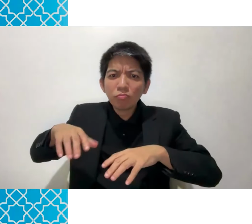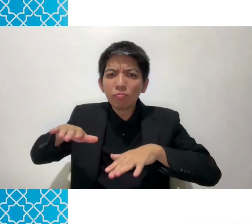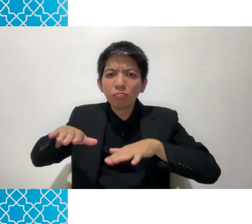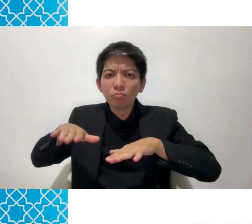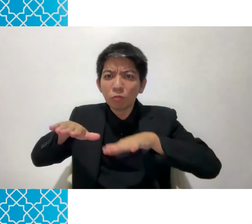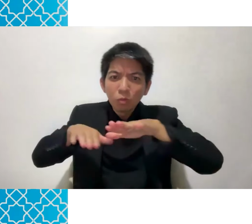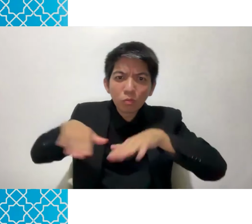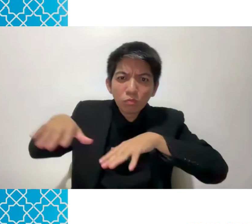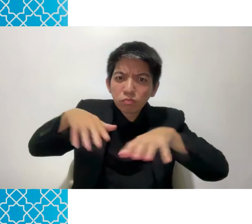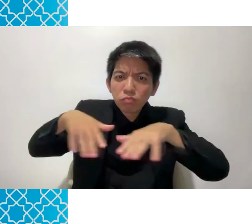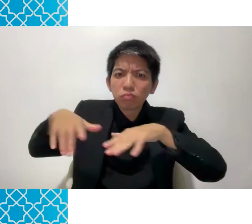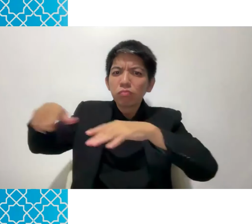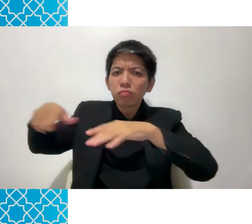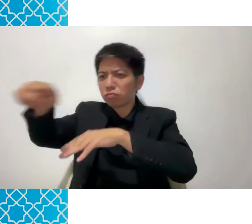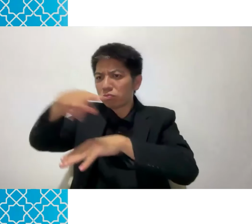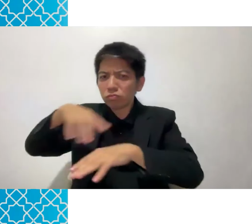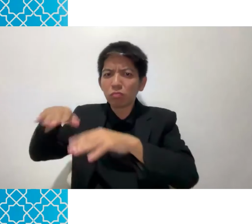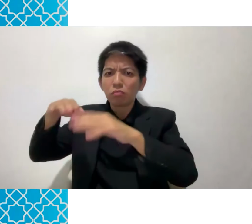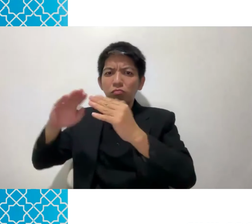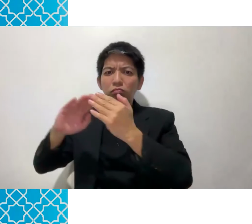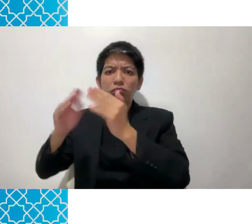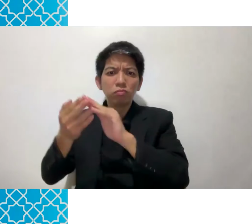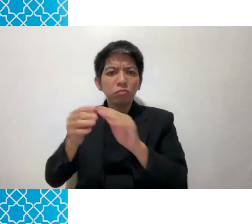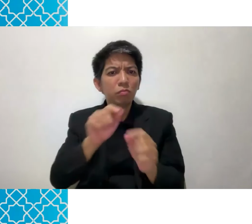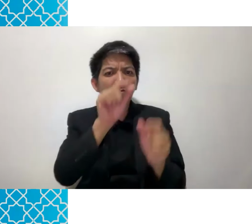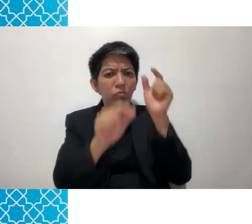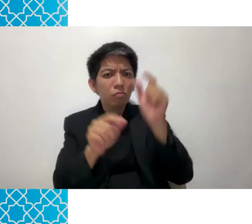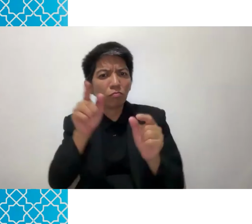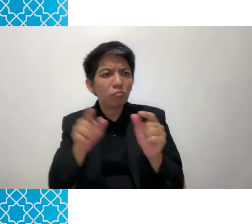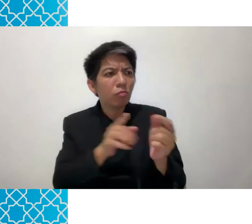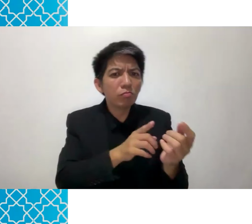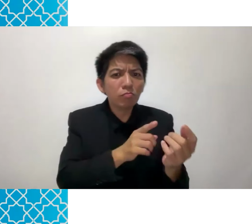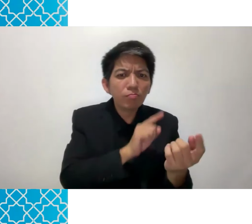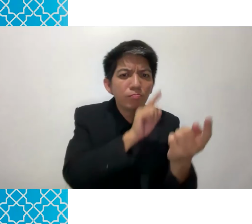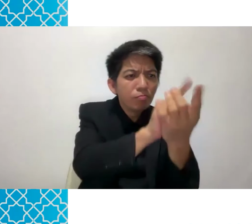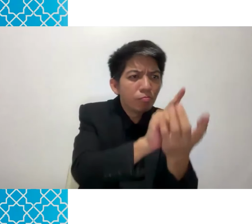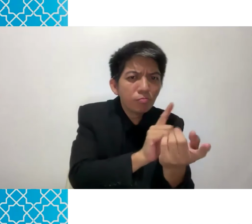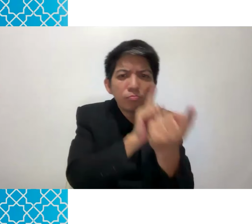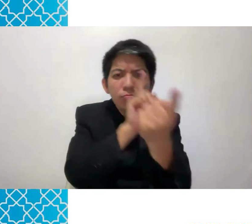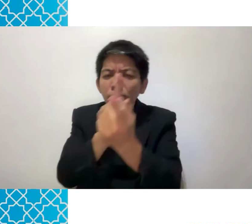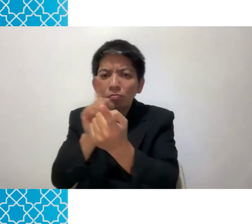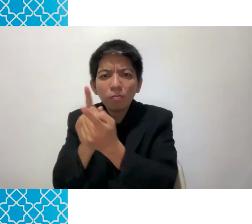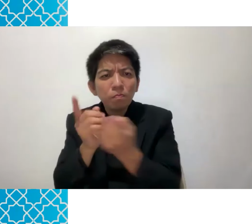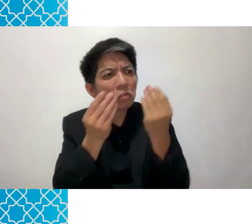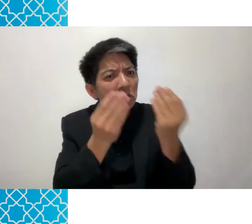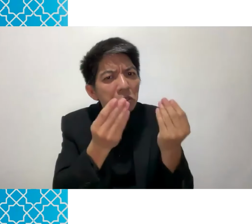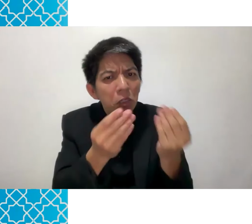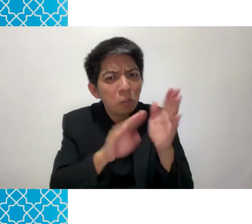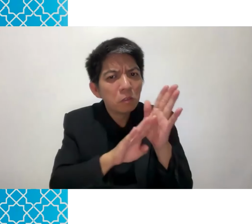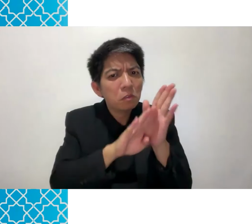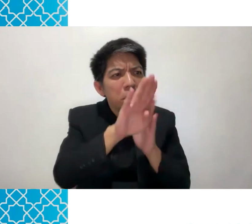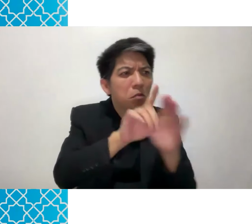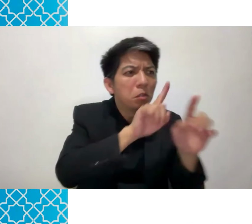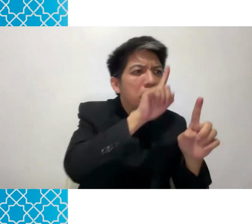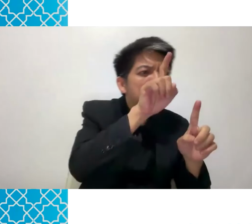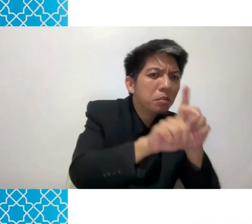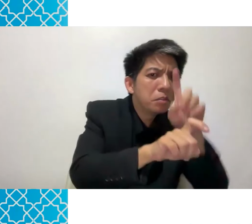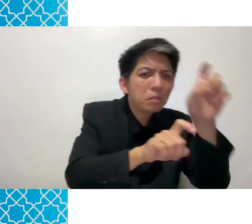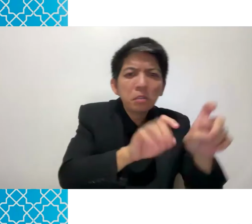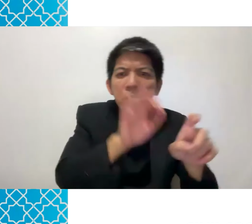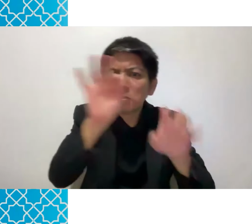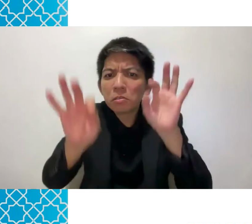the community about what can we improve together in terms of the cities, because they are the one who live in their city and they're